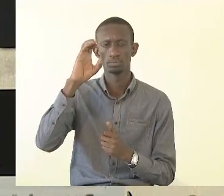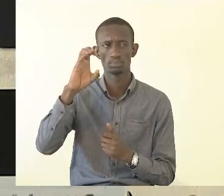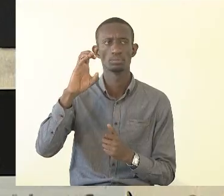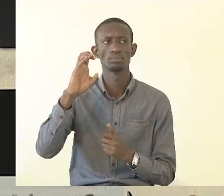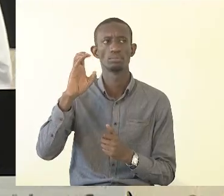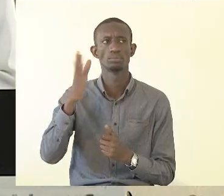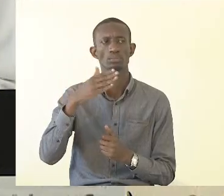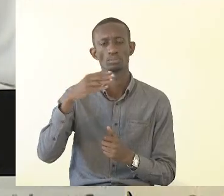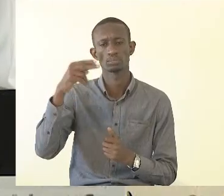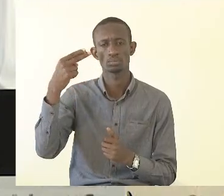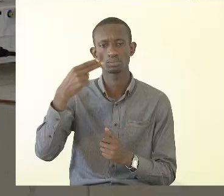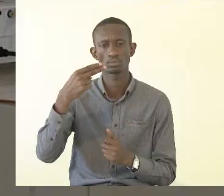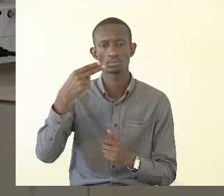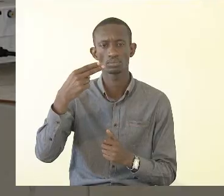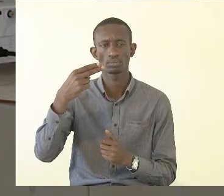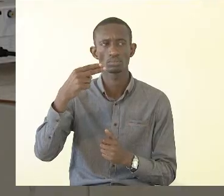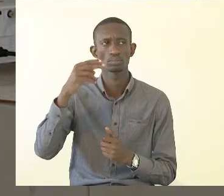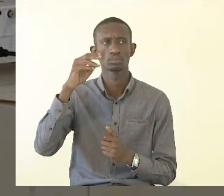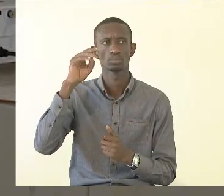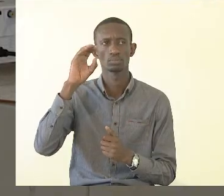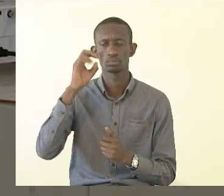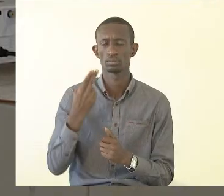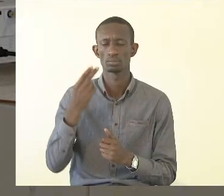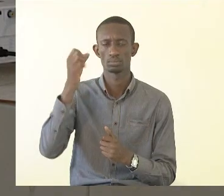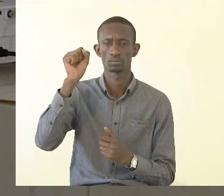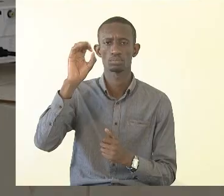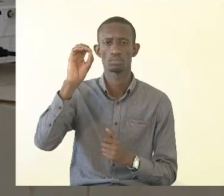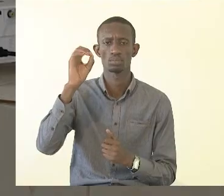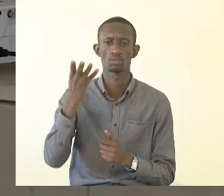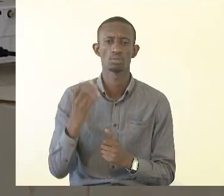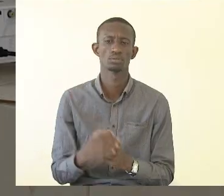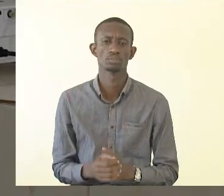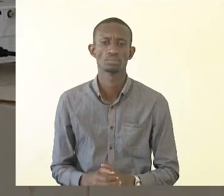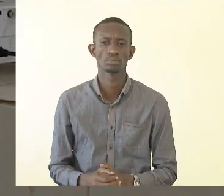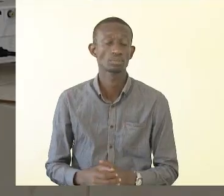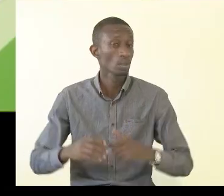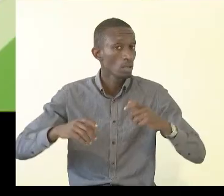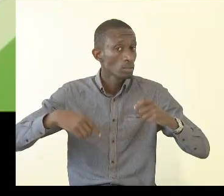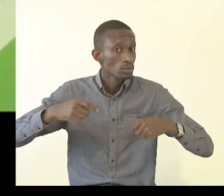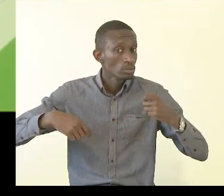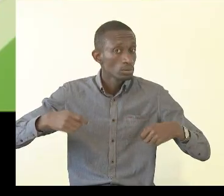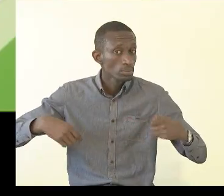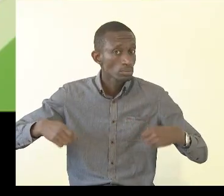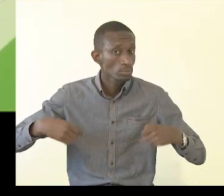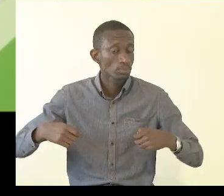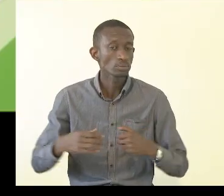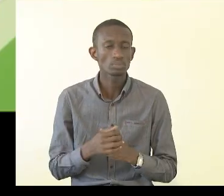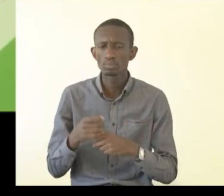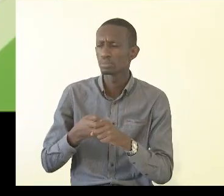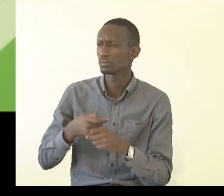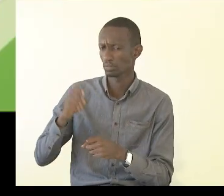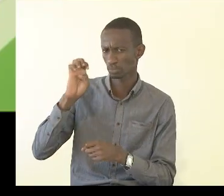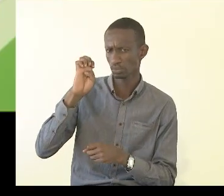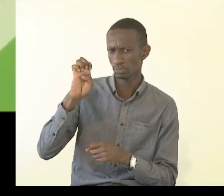a nitrating agent. The reactions to form E and nitrobenzene are electrophilic substitutions. Give the